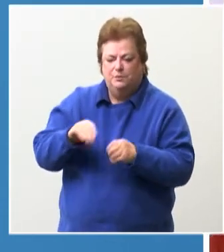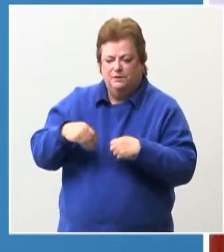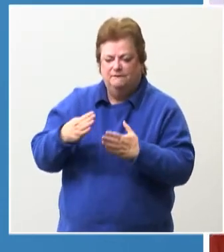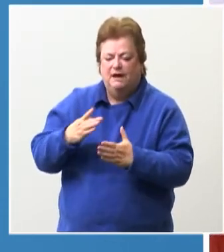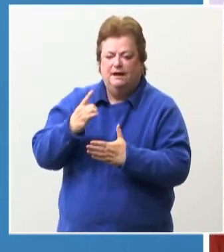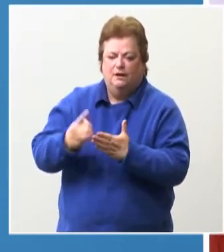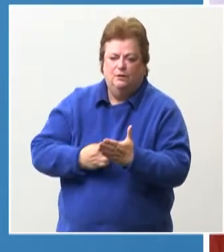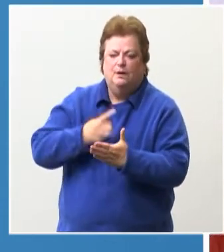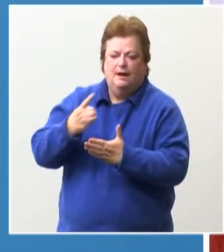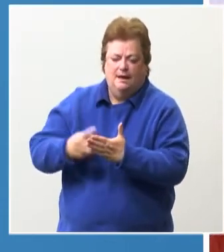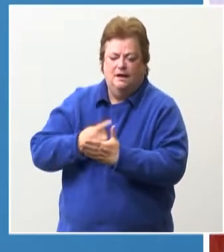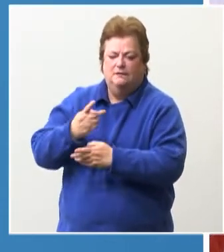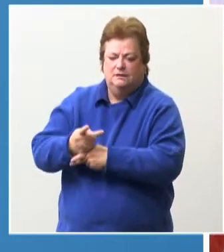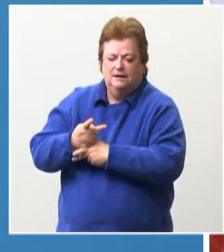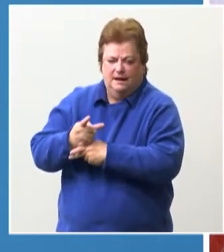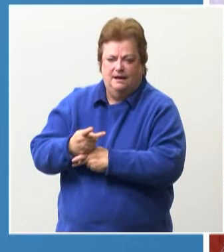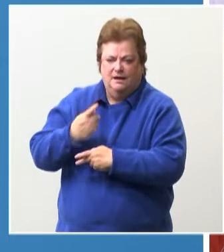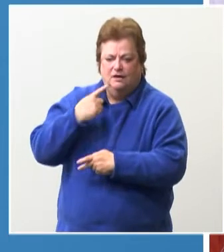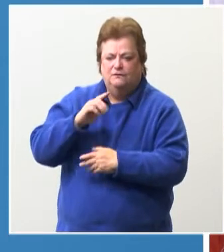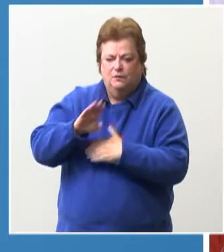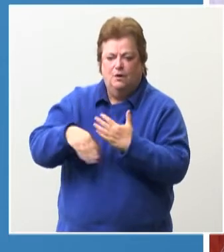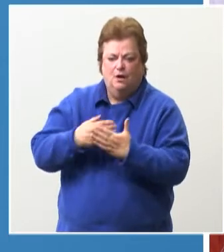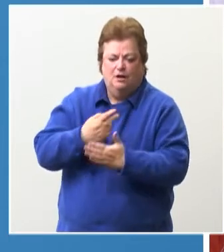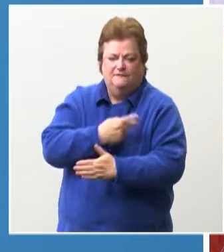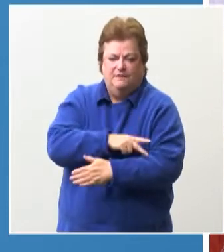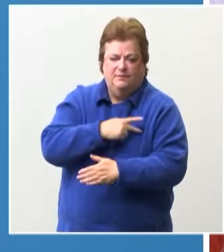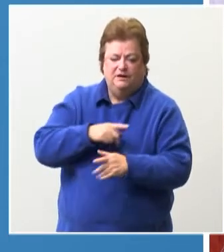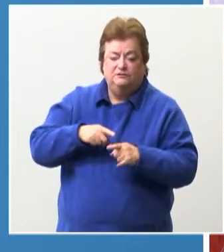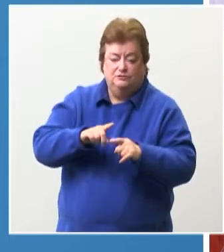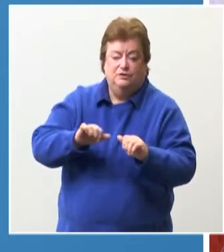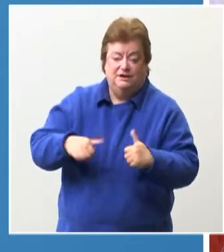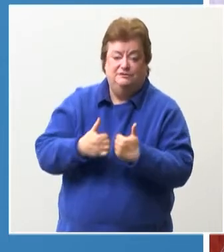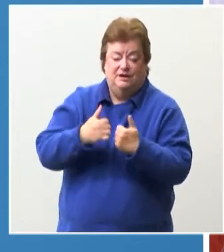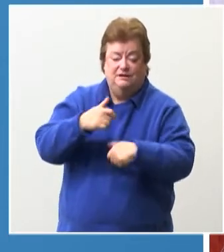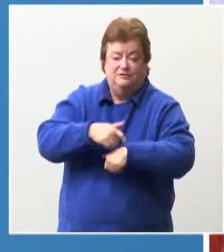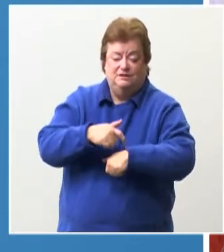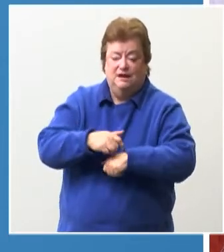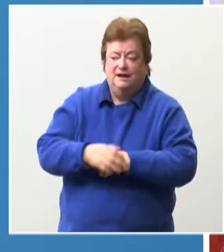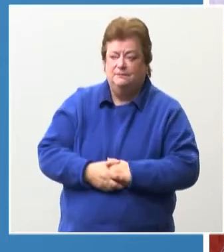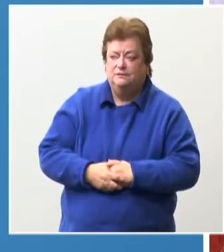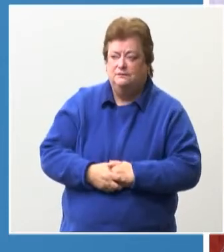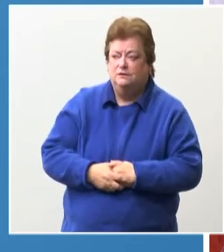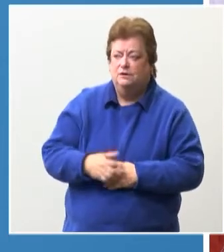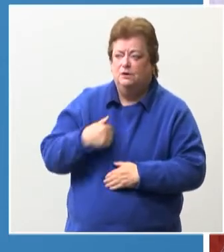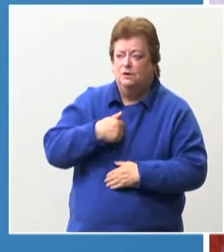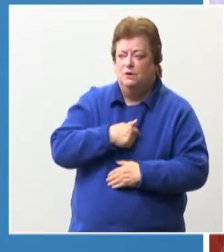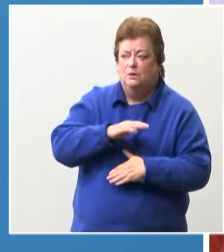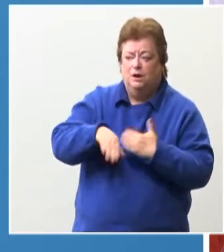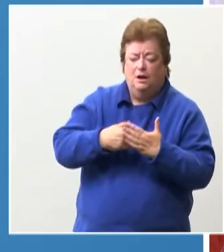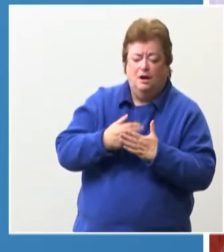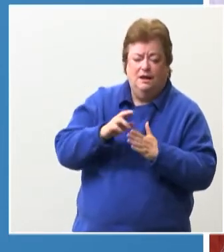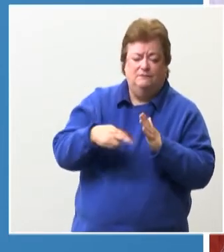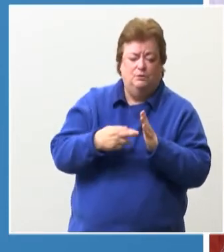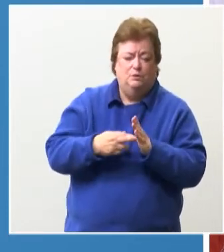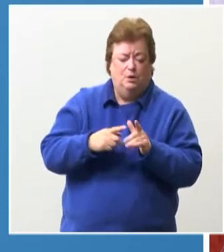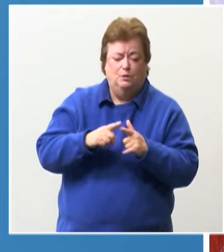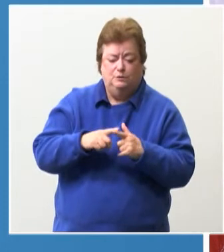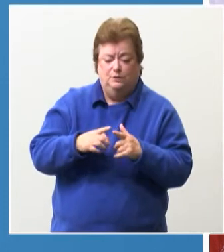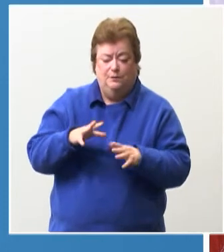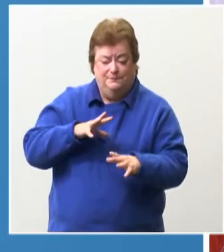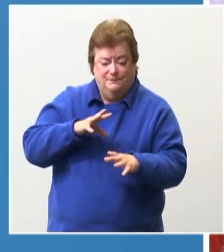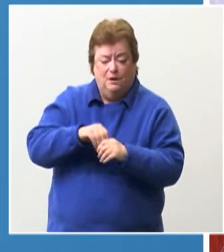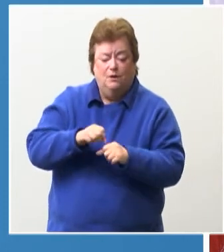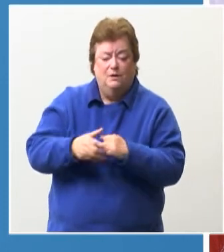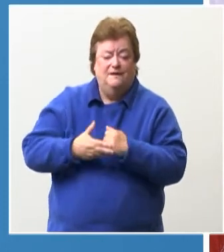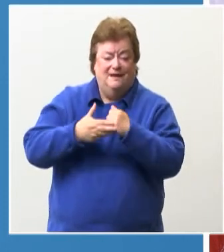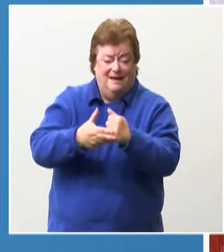care to patients during these very challenging times. We all have a role to play in helping our medical community